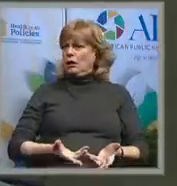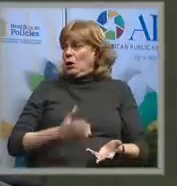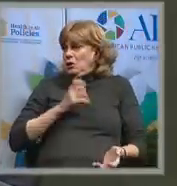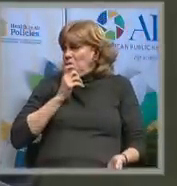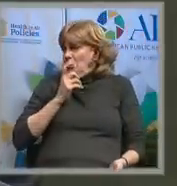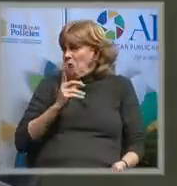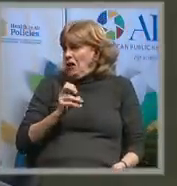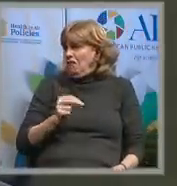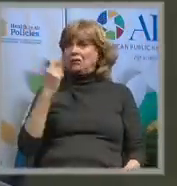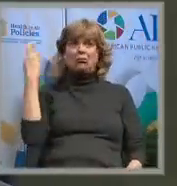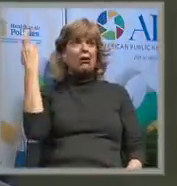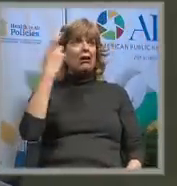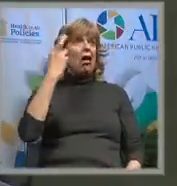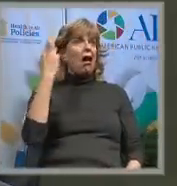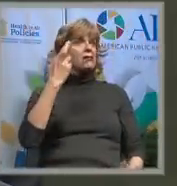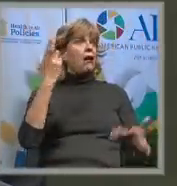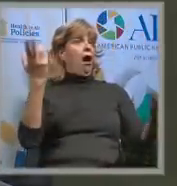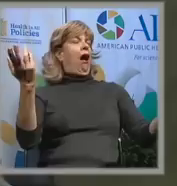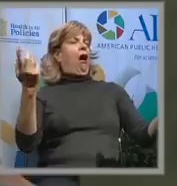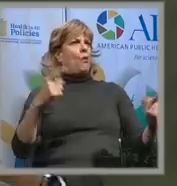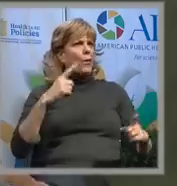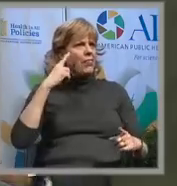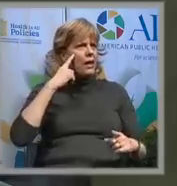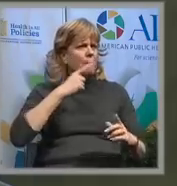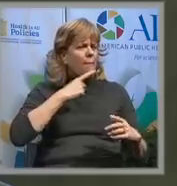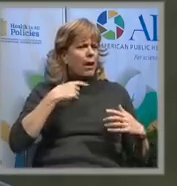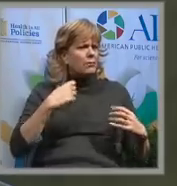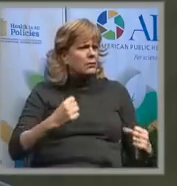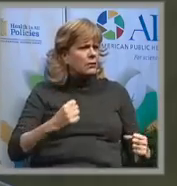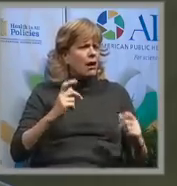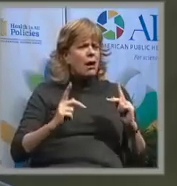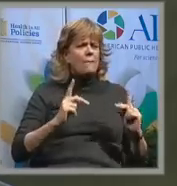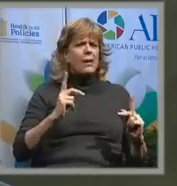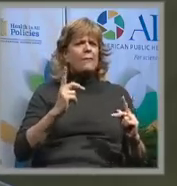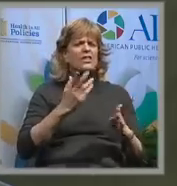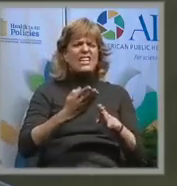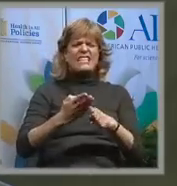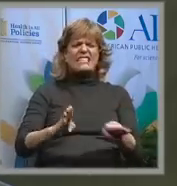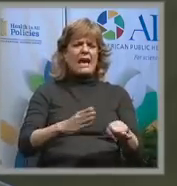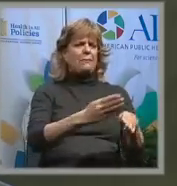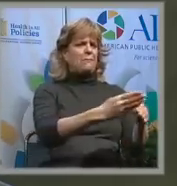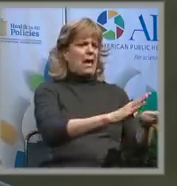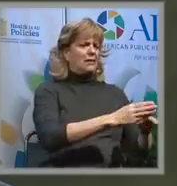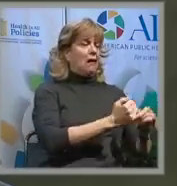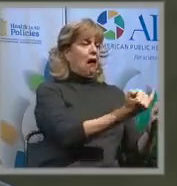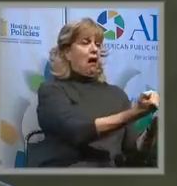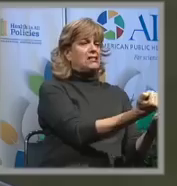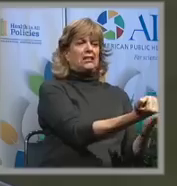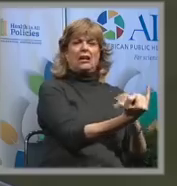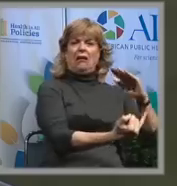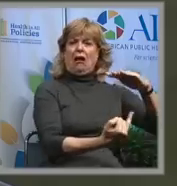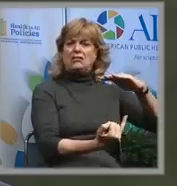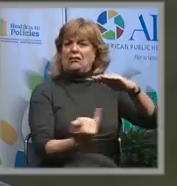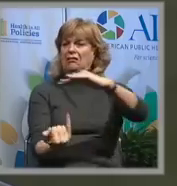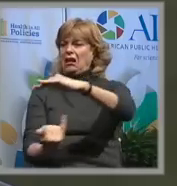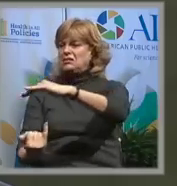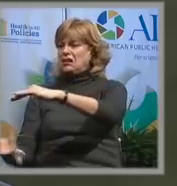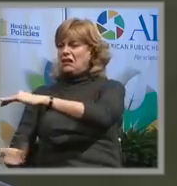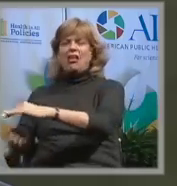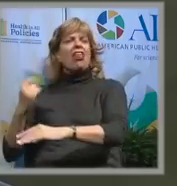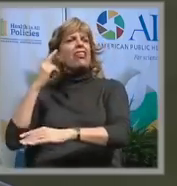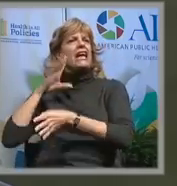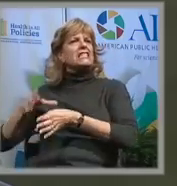even realize it. And when we think about public health, people tend to segment, people tend to isolate. They think in